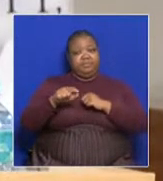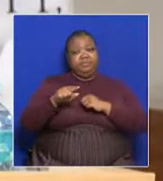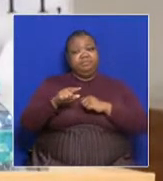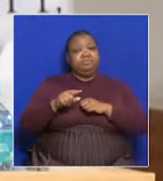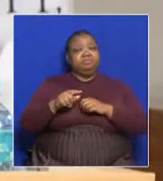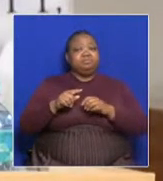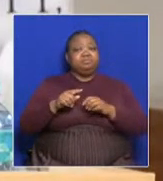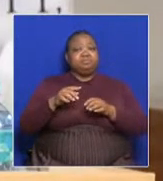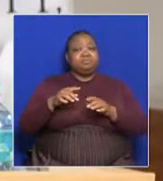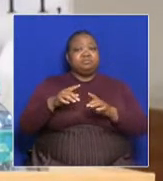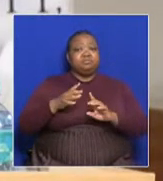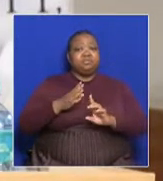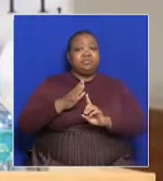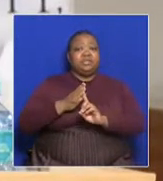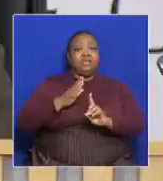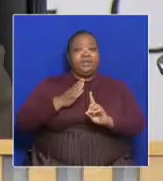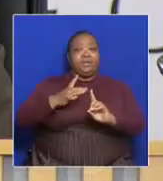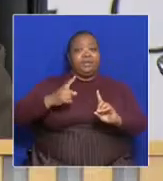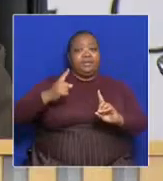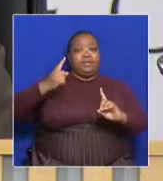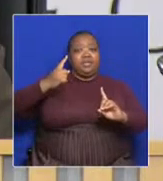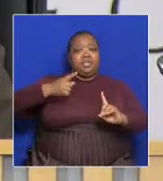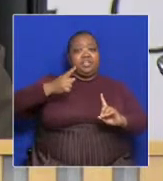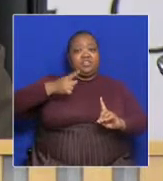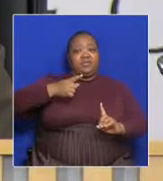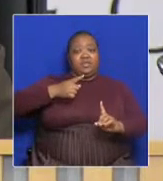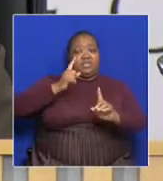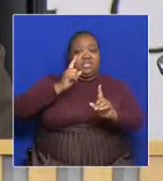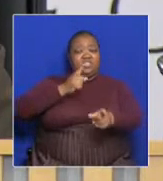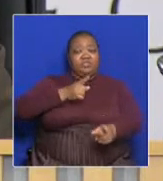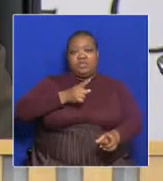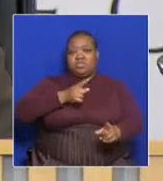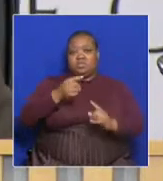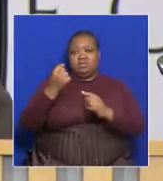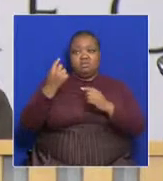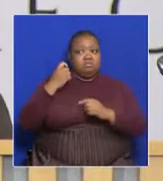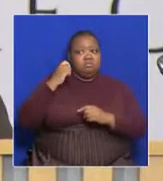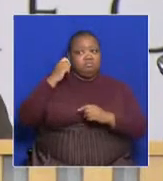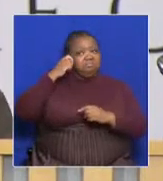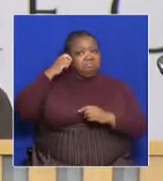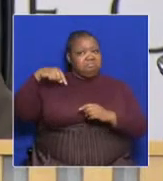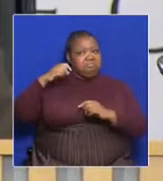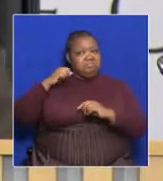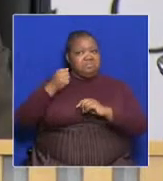instruction you could not disobey? It was a direct instruction. Okay.